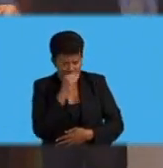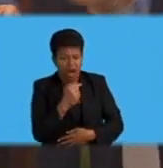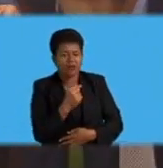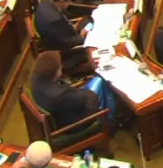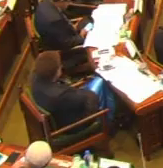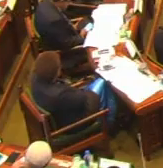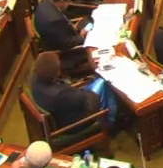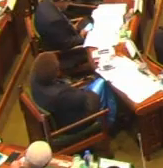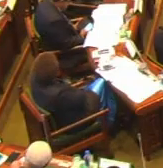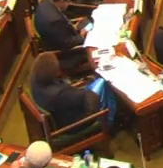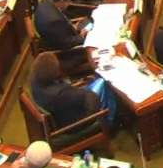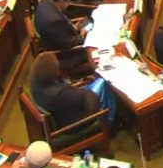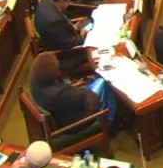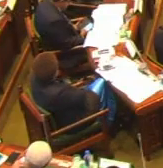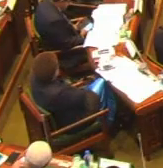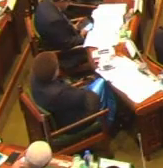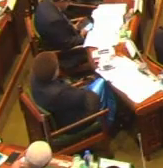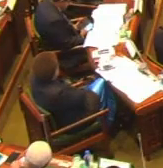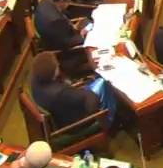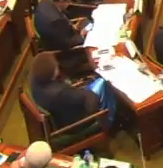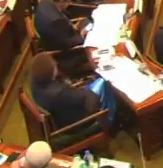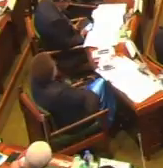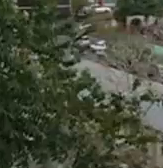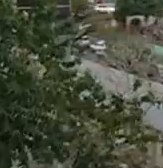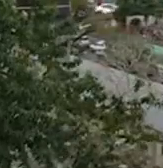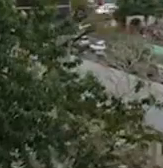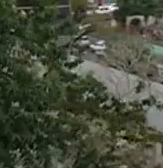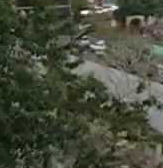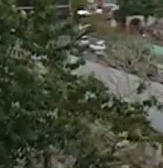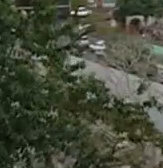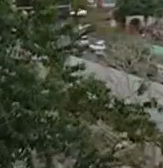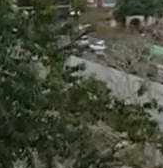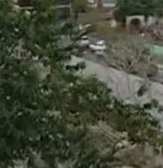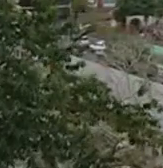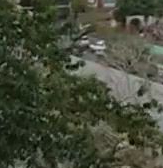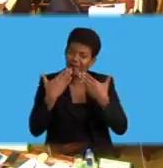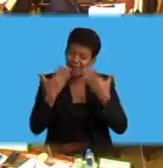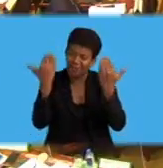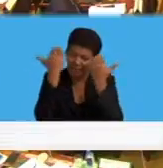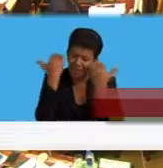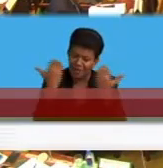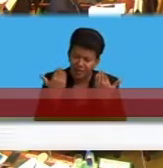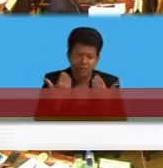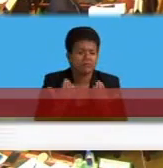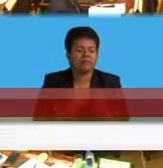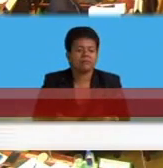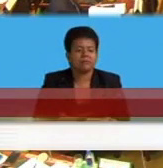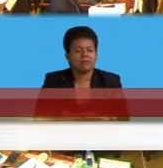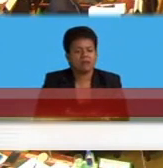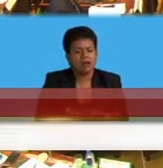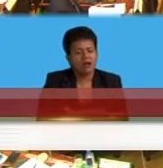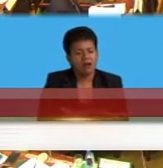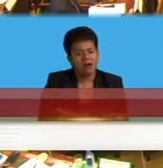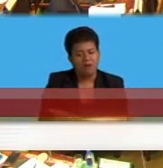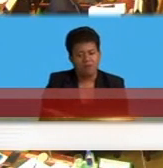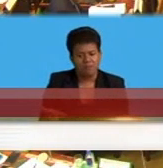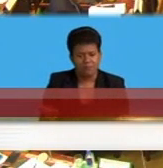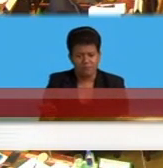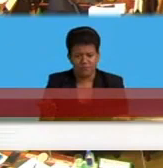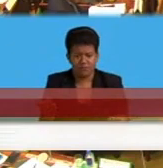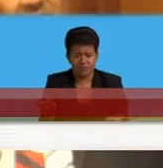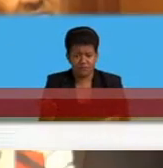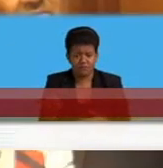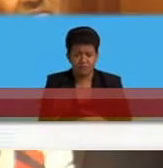grievance. Questions were also thrown in by opposition on the time frame to addressing an issue. Can the minister explain